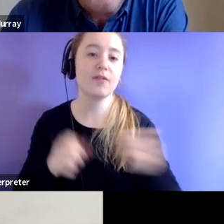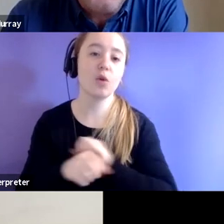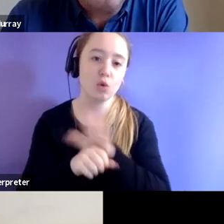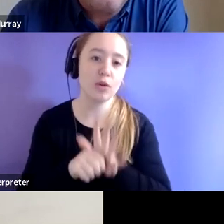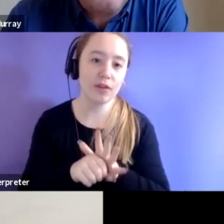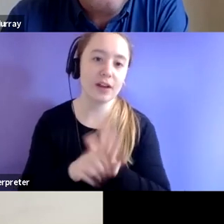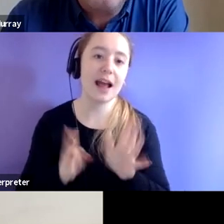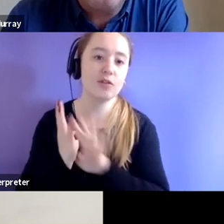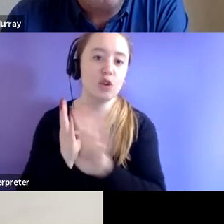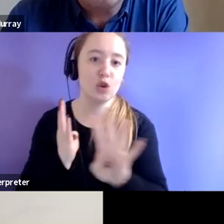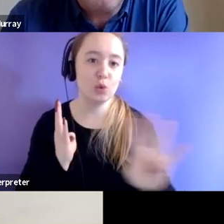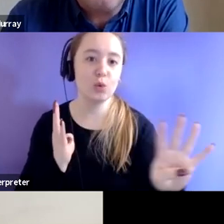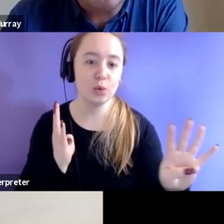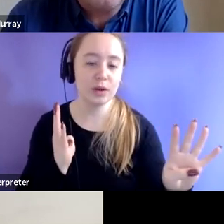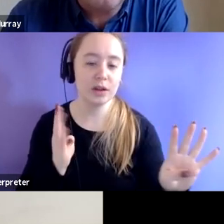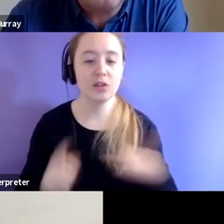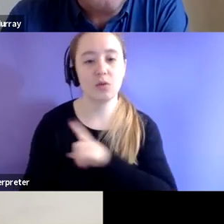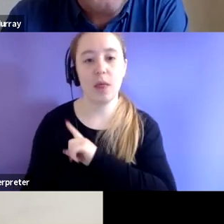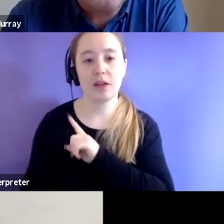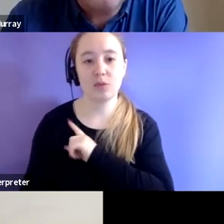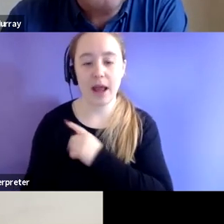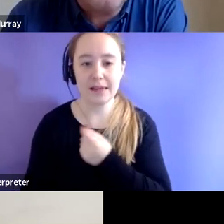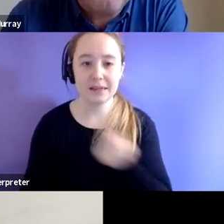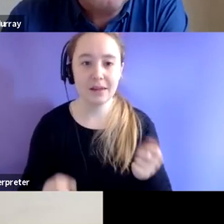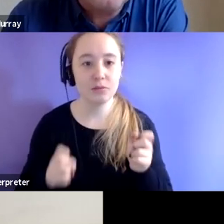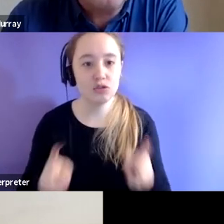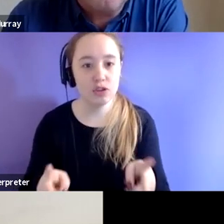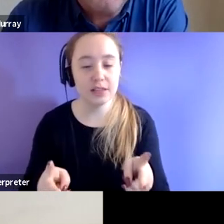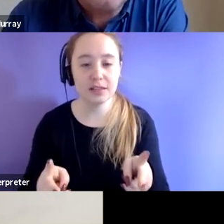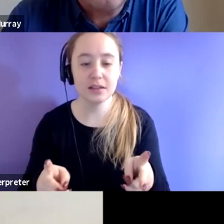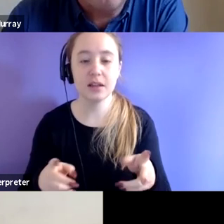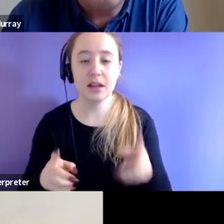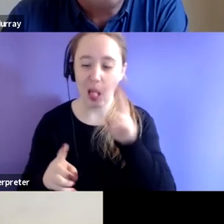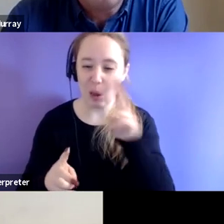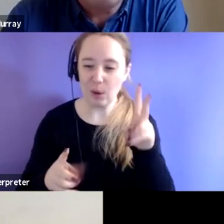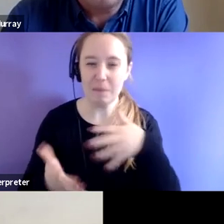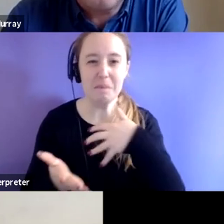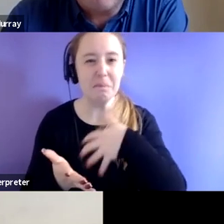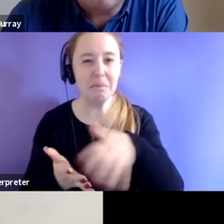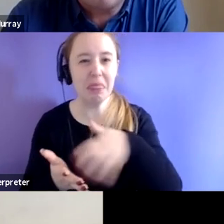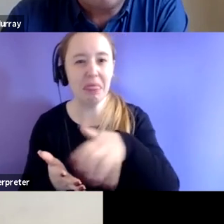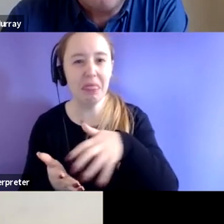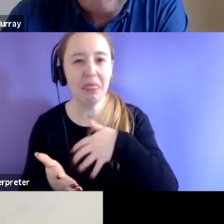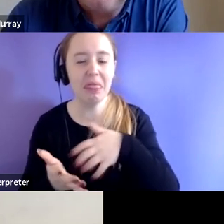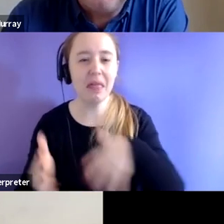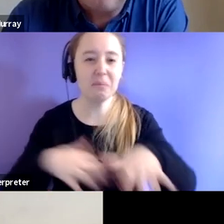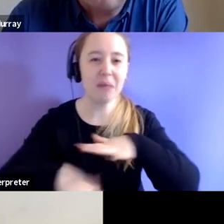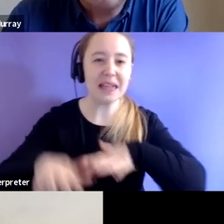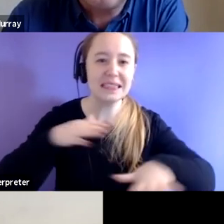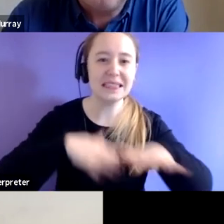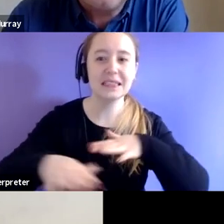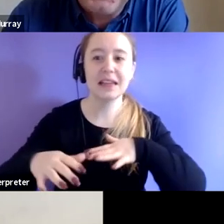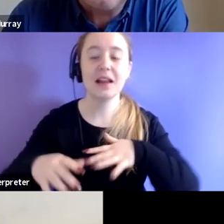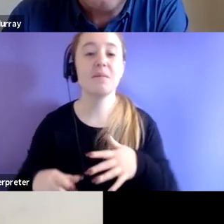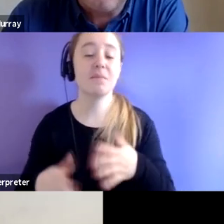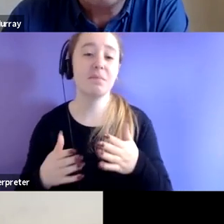context. And it does make some of the streets, the high streets, the neighbourhood streets look messy at the moment, but it's temporary and it's a public health